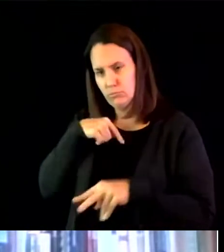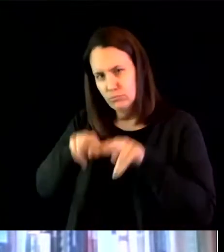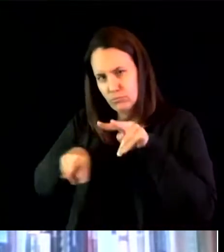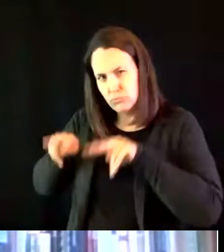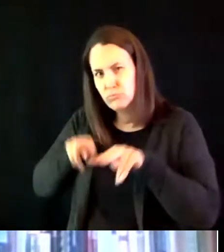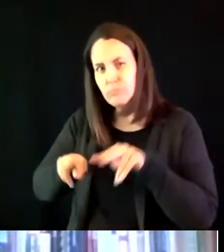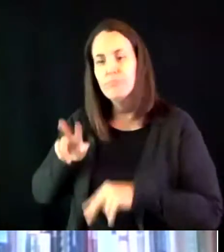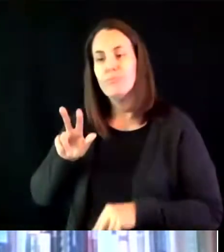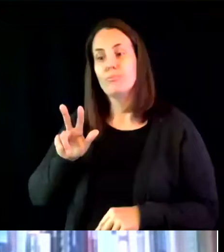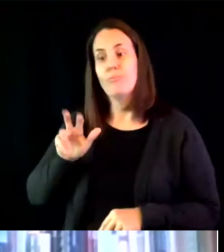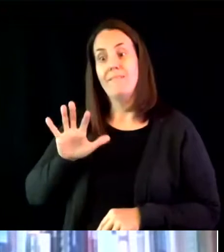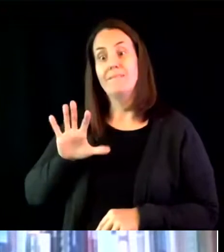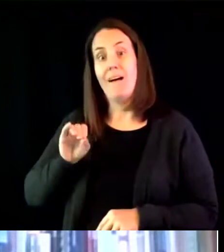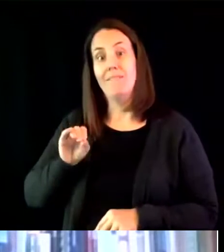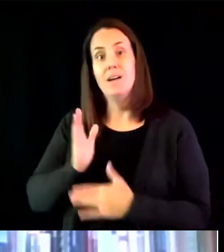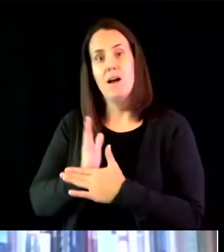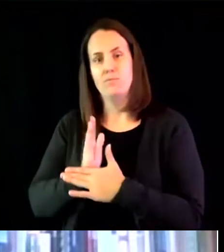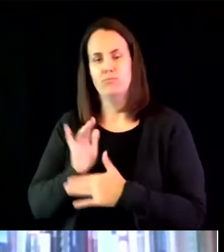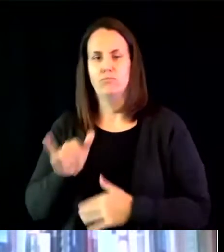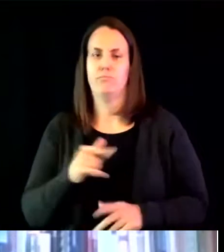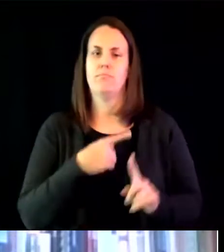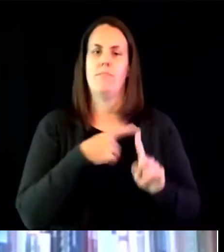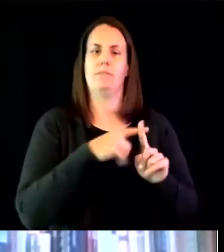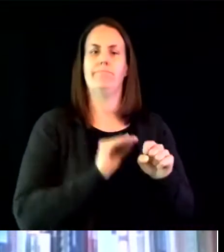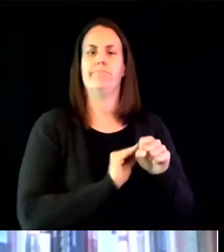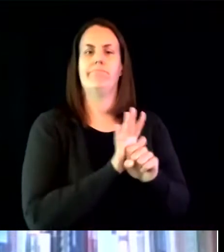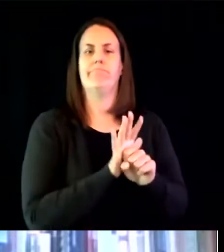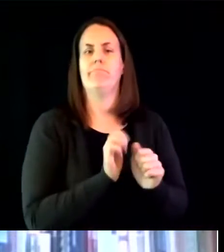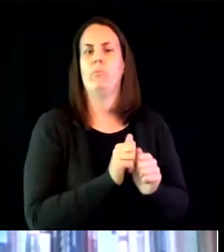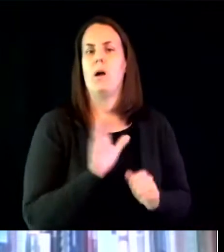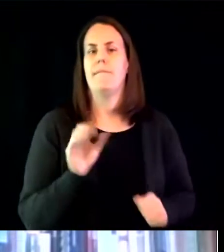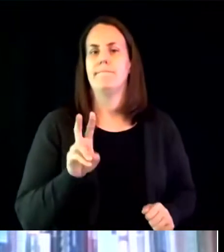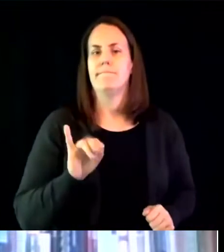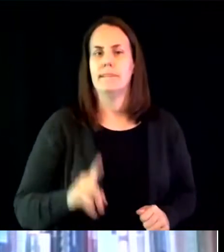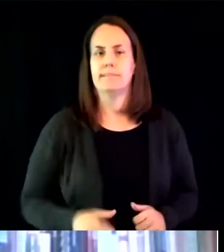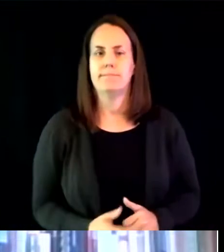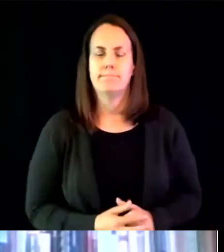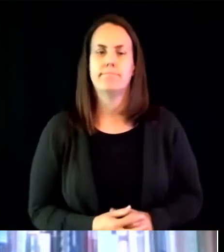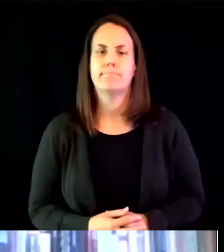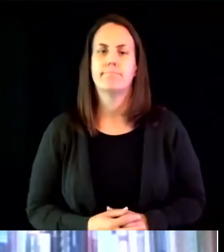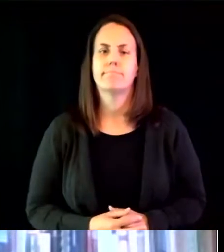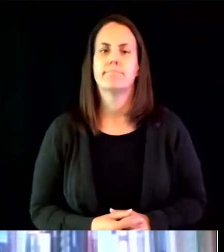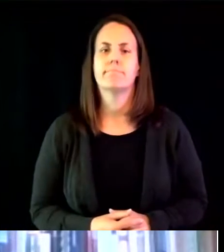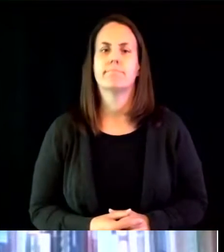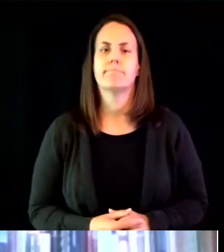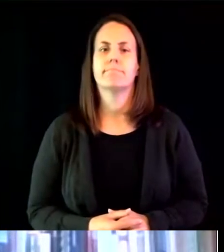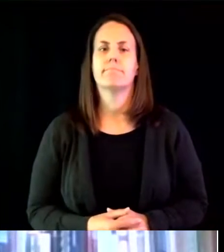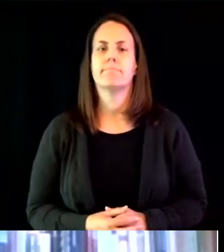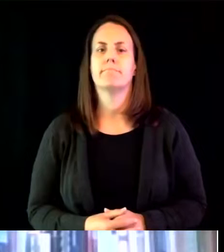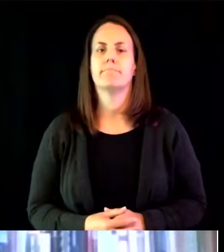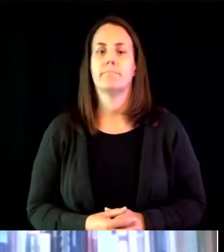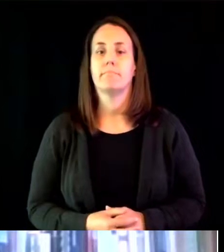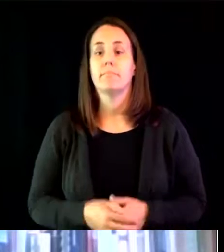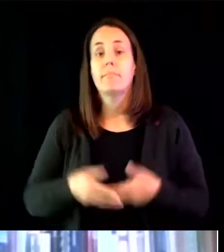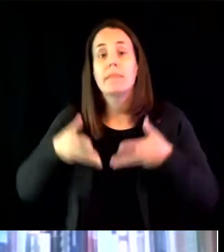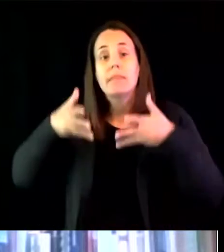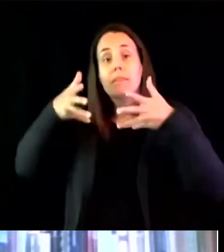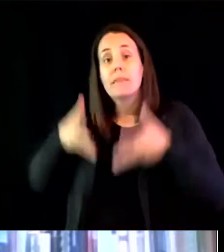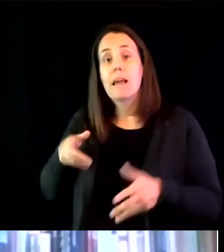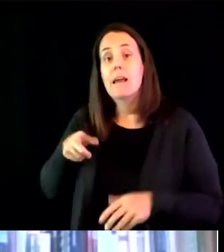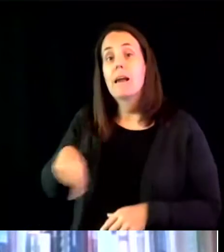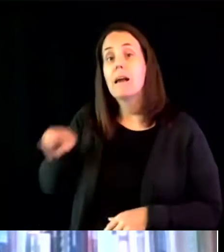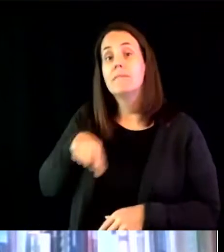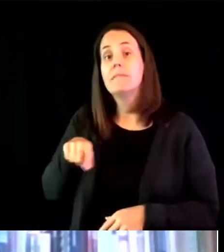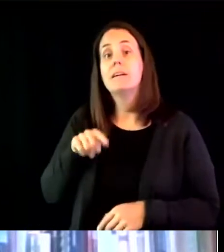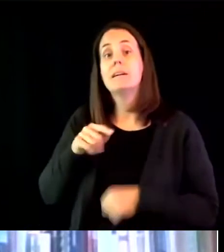at a high disease activity level. And Wisconsin as a whole is also at a very high